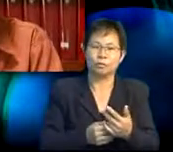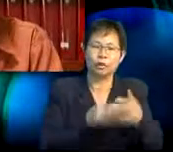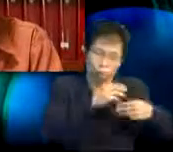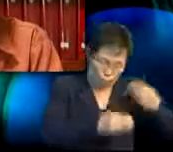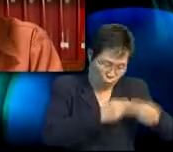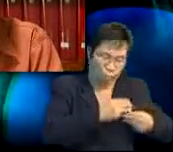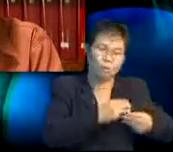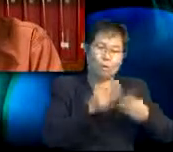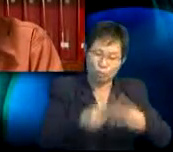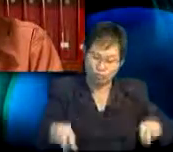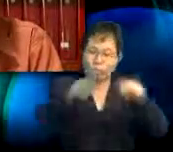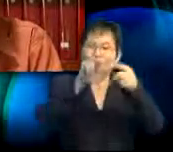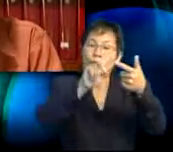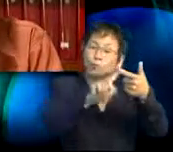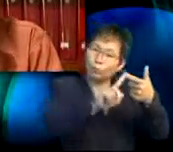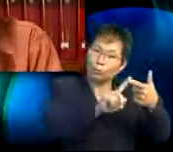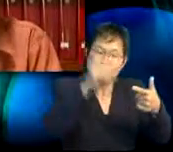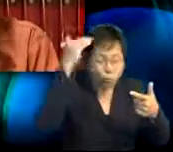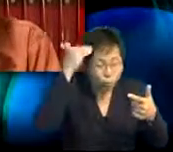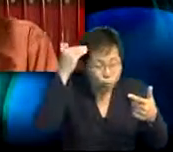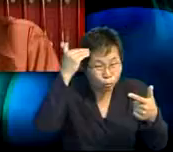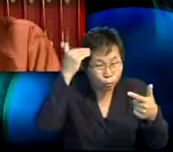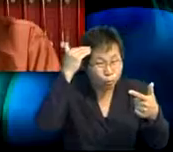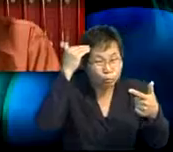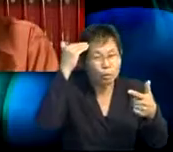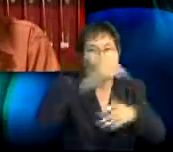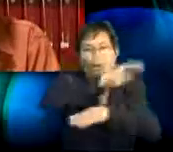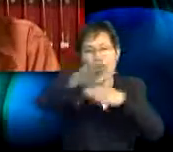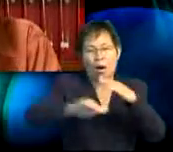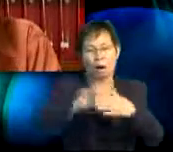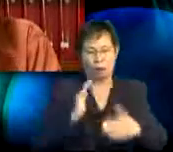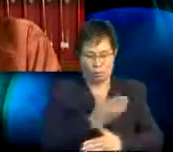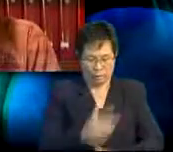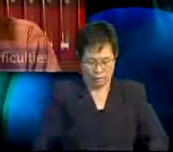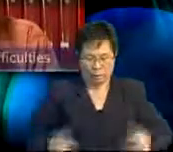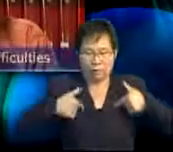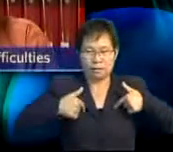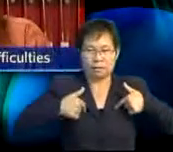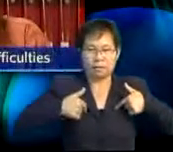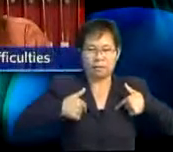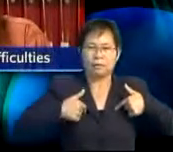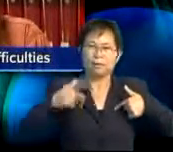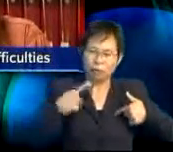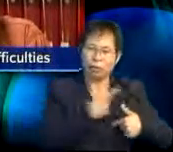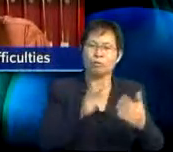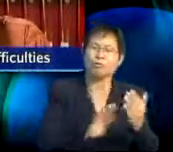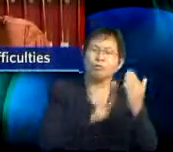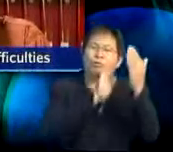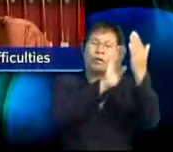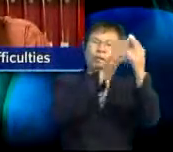2 is to know that in all our life's undertakings, we will